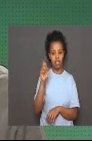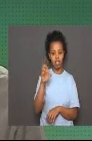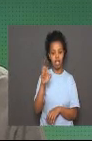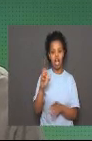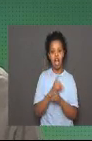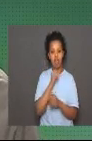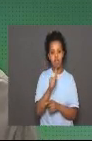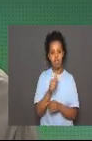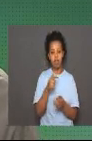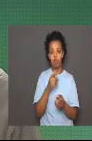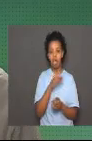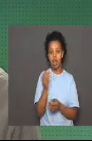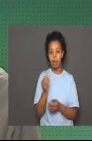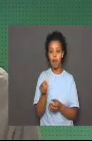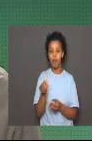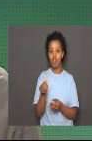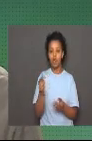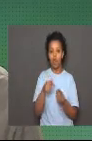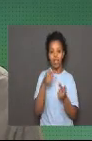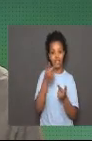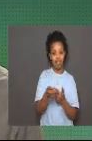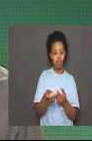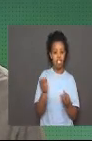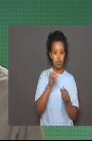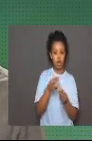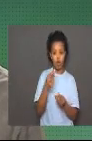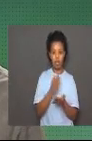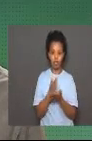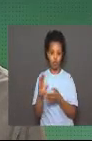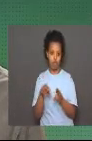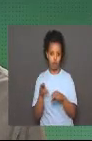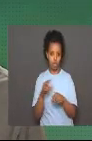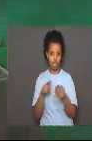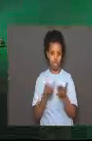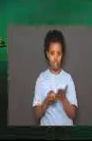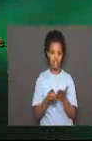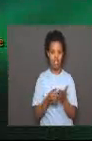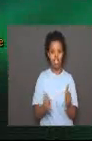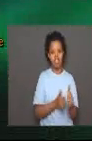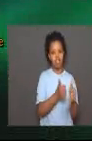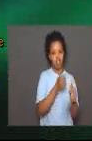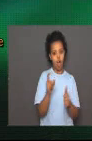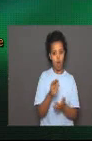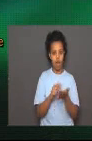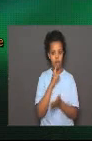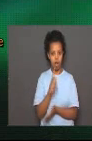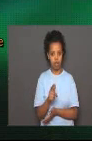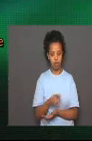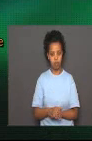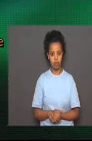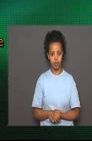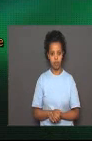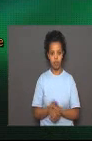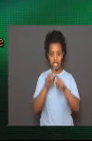it or add to it, altering the entire sequence. A frameshift